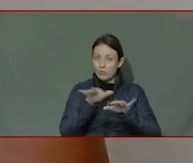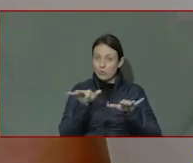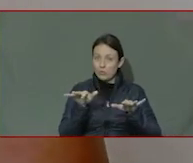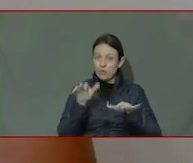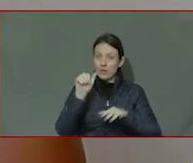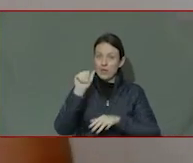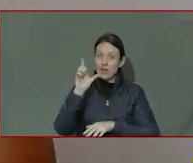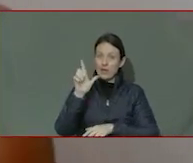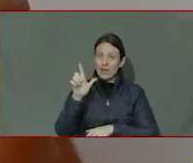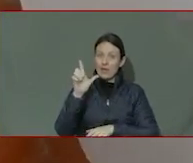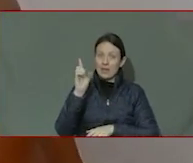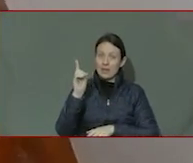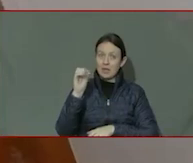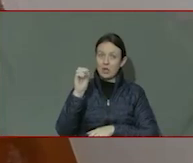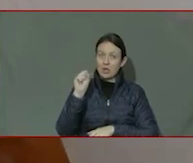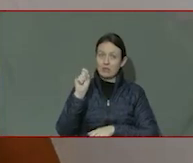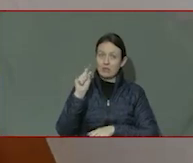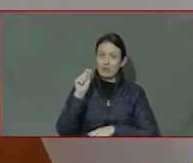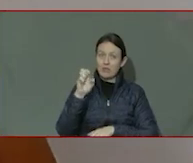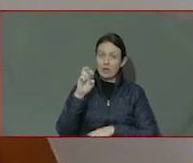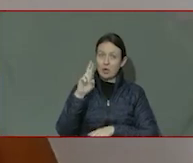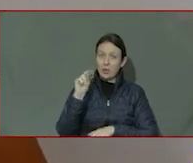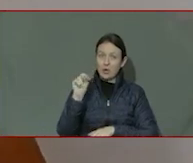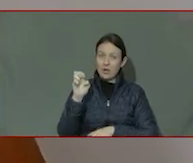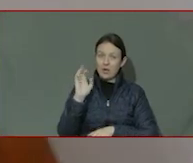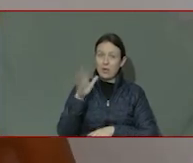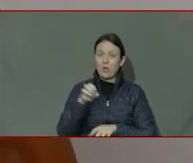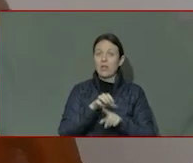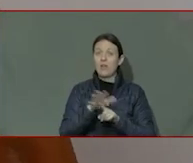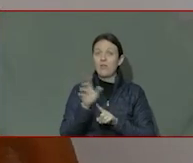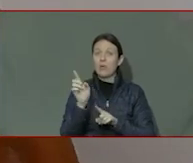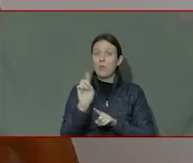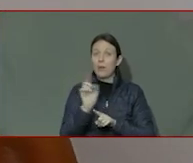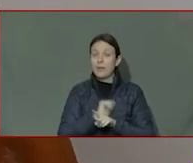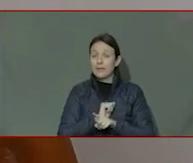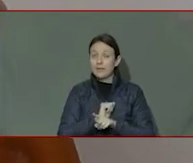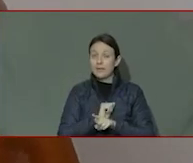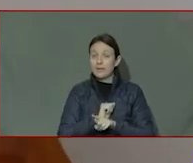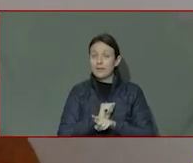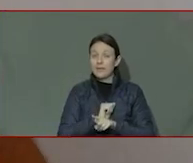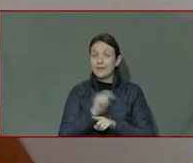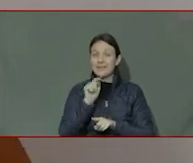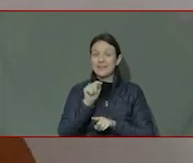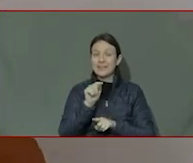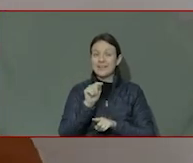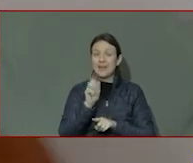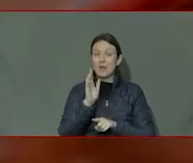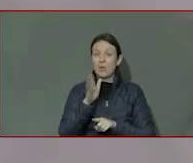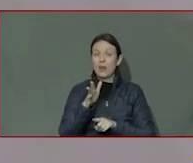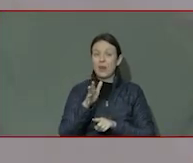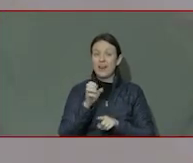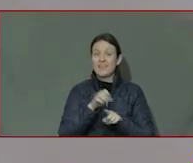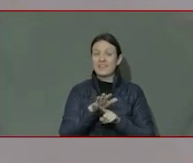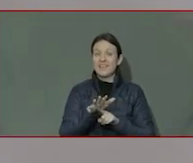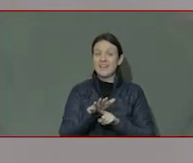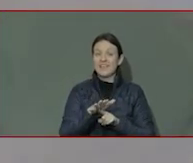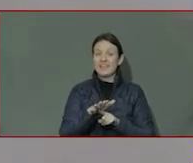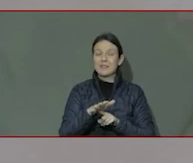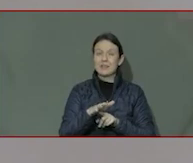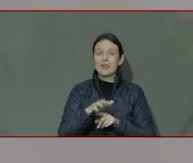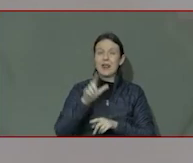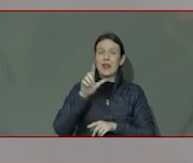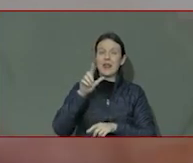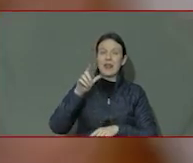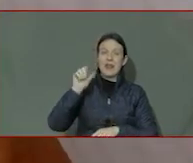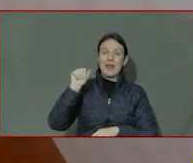Aldosterone is mentioned there. Aldosterone will cause, in this case, there must be less aldosterone. Look what